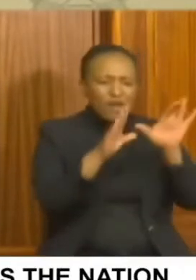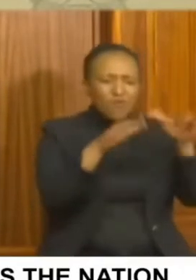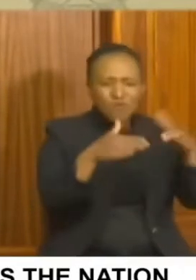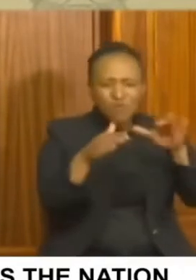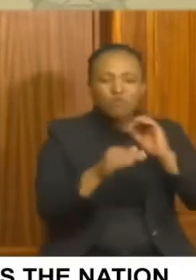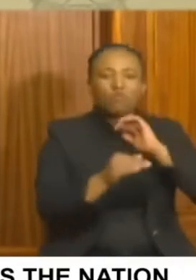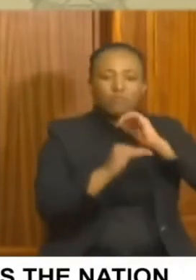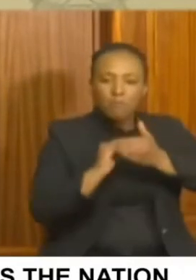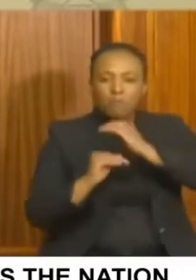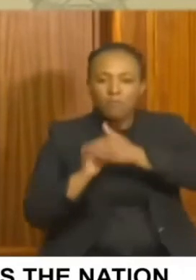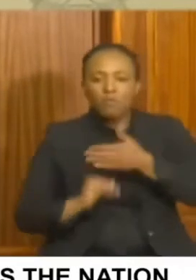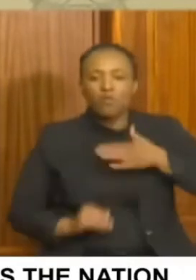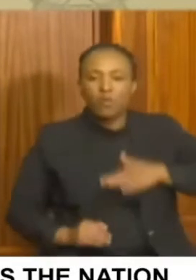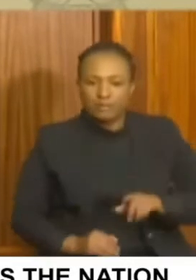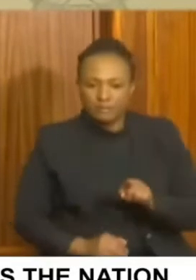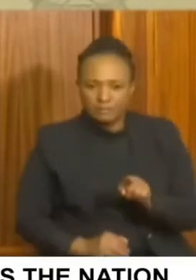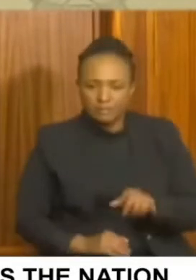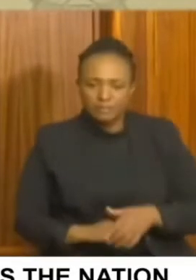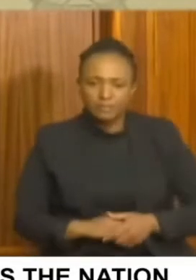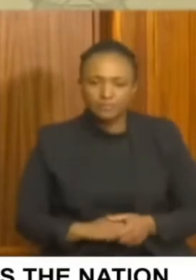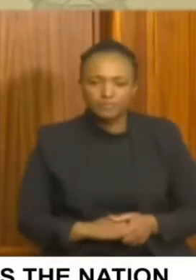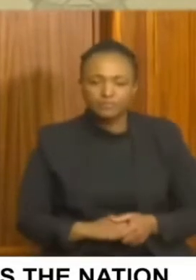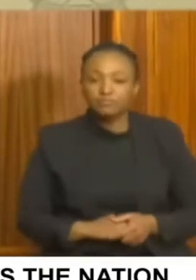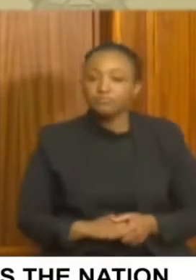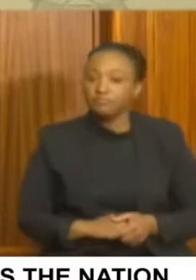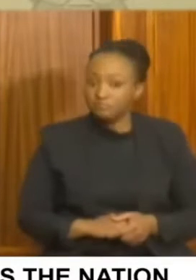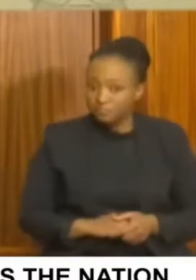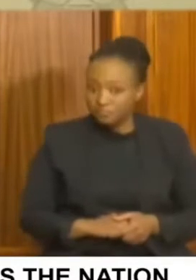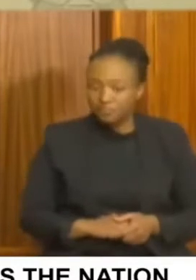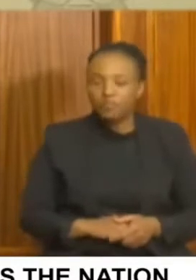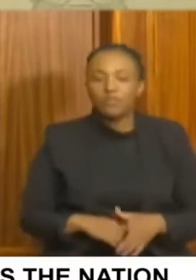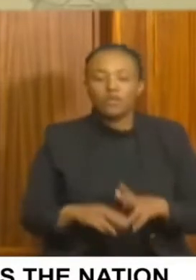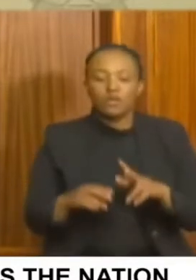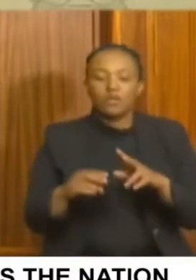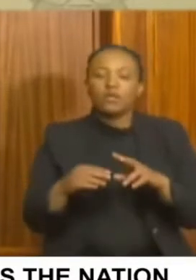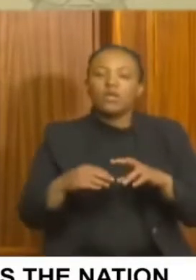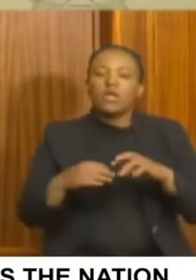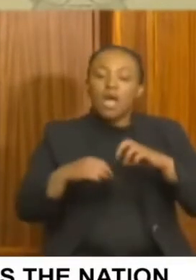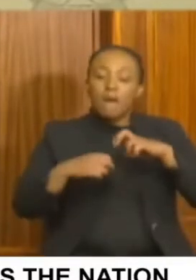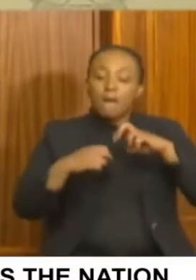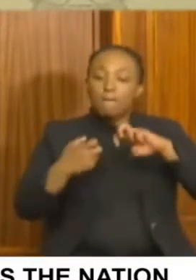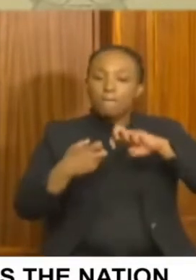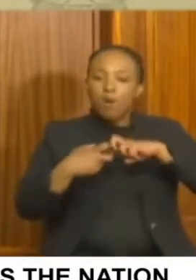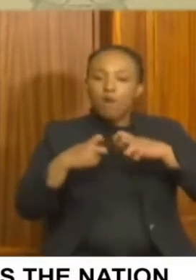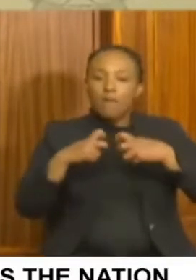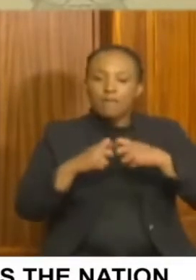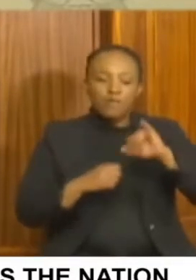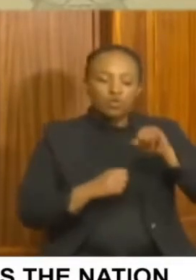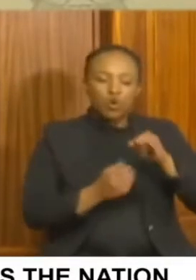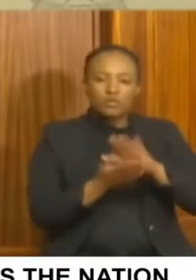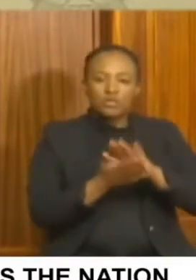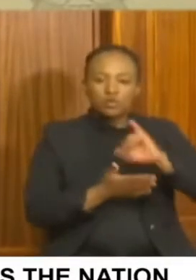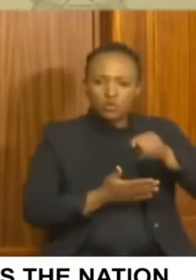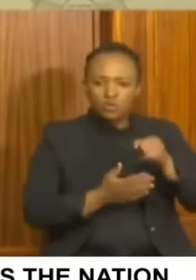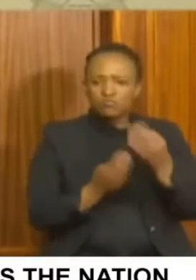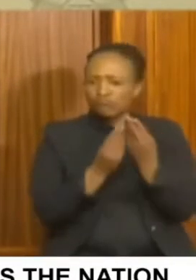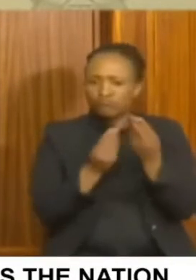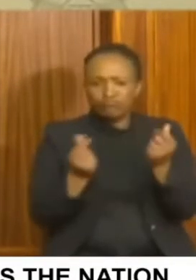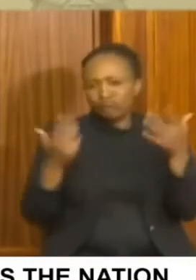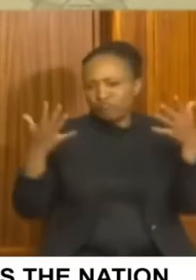vulnerable people as possible. The problems with Johnson & Johnson vaccine have now been resolved. How